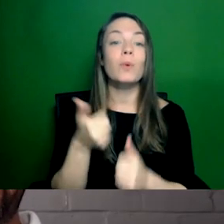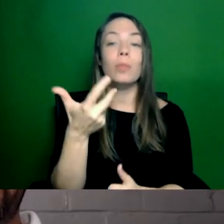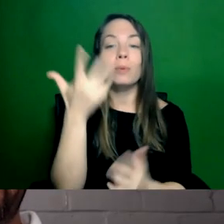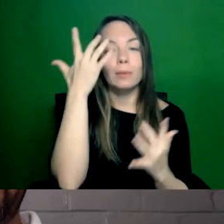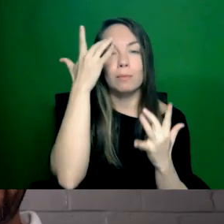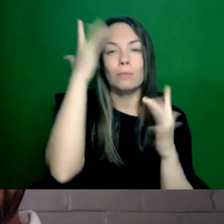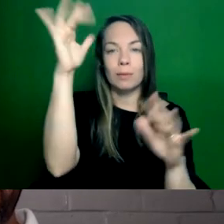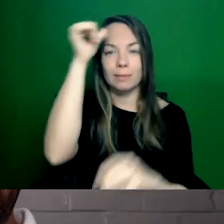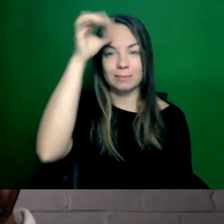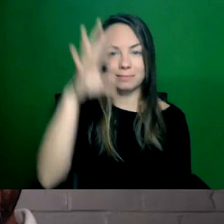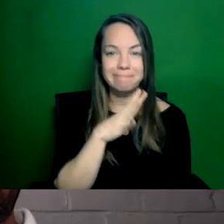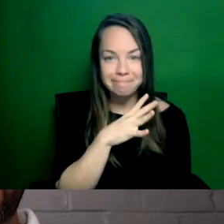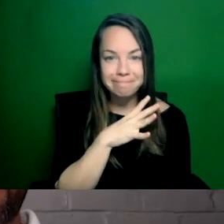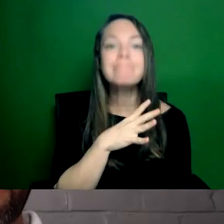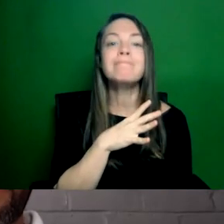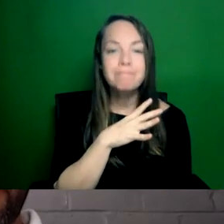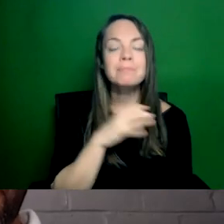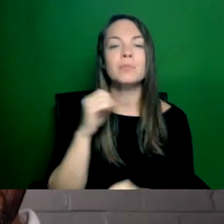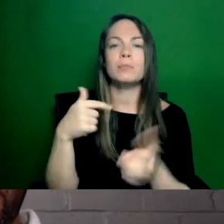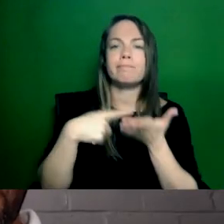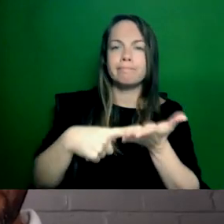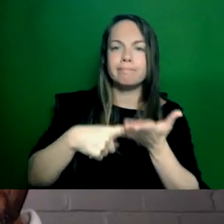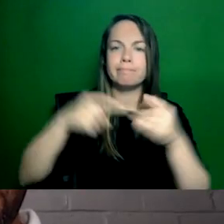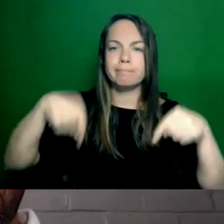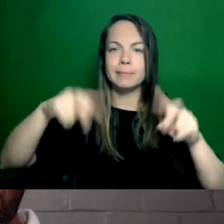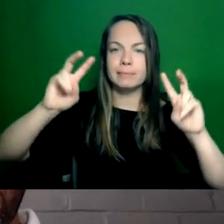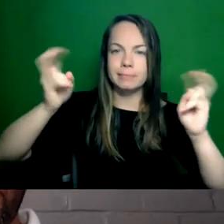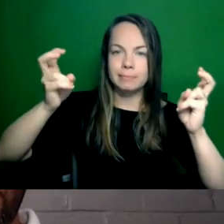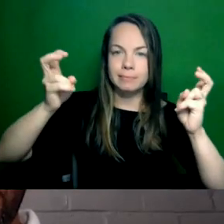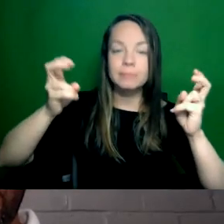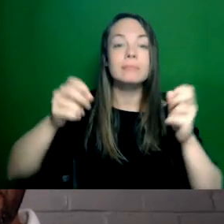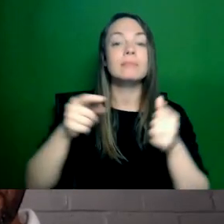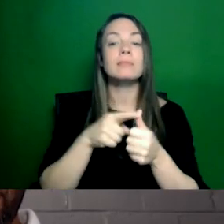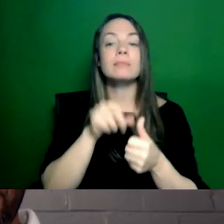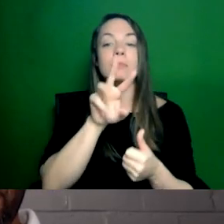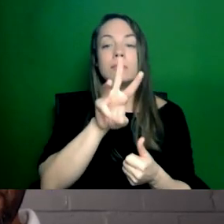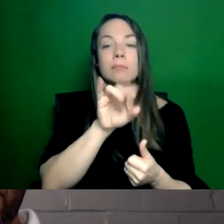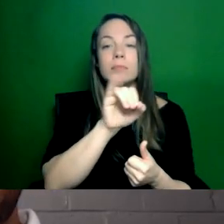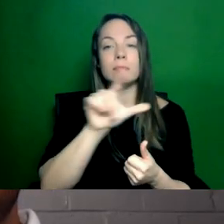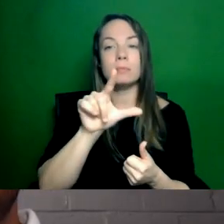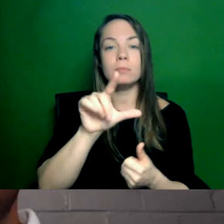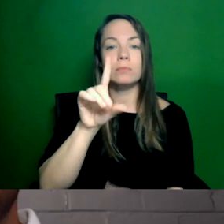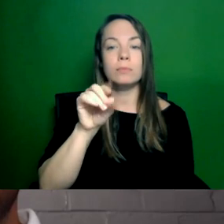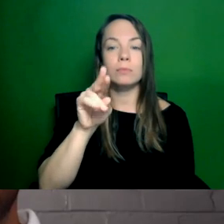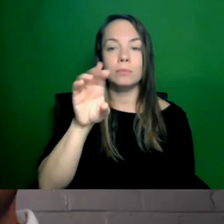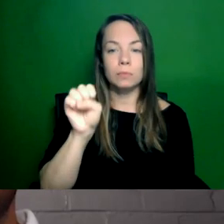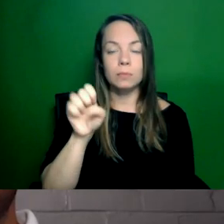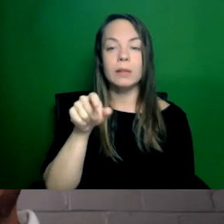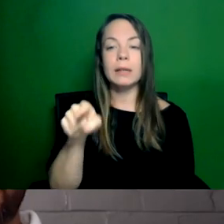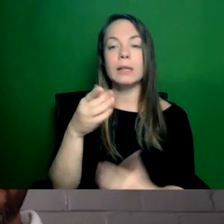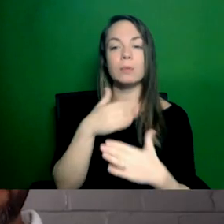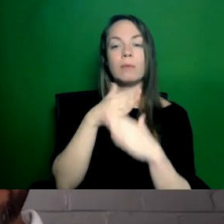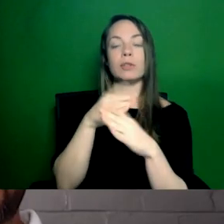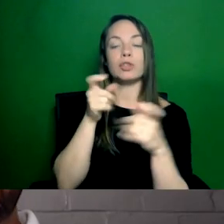panelists to have this conversation. First, I'm joined by Will DuBose. Will is currently the prevention manager